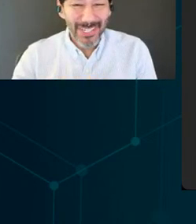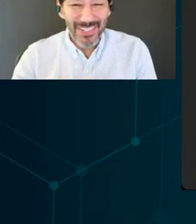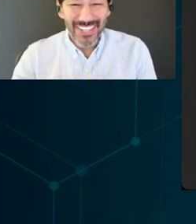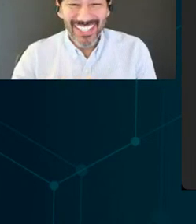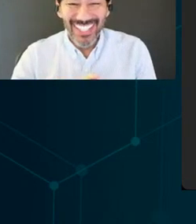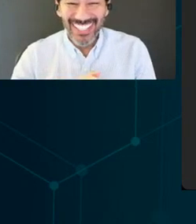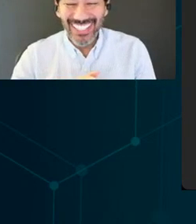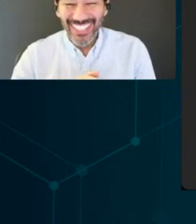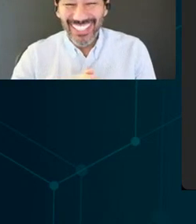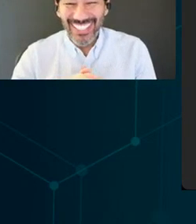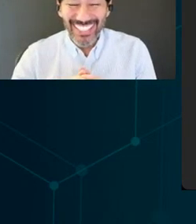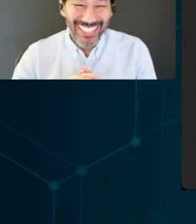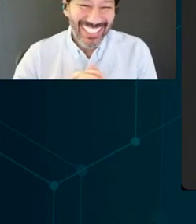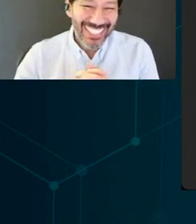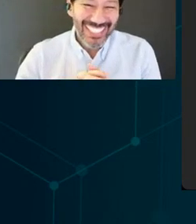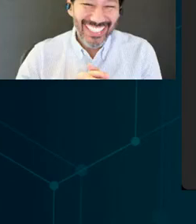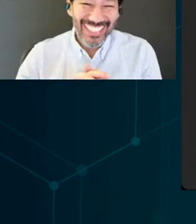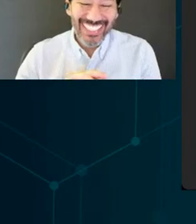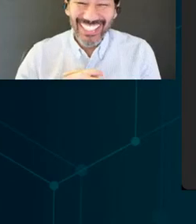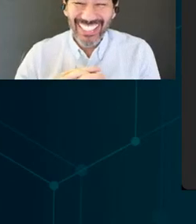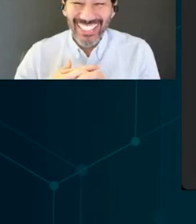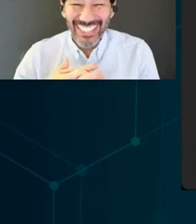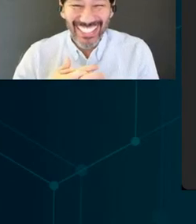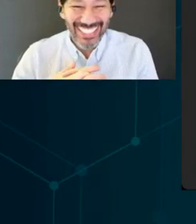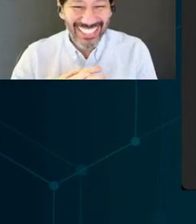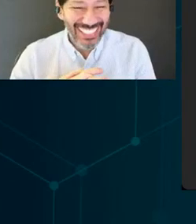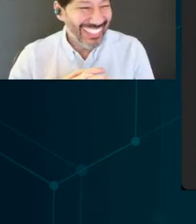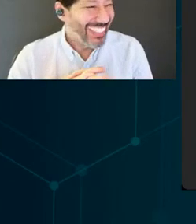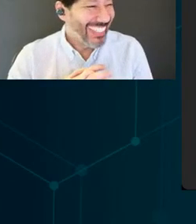digital transformation, John. Yeah, right. You know,